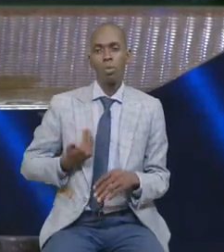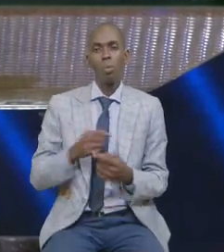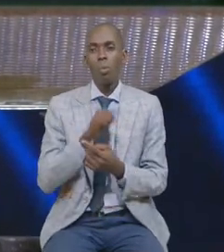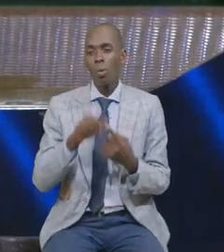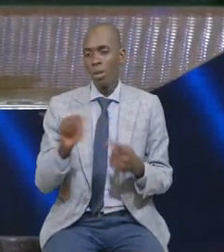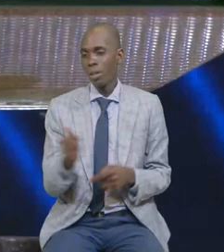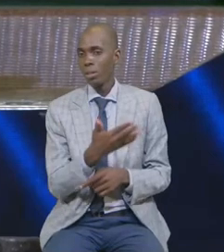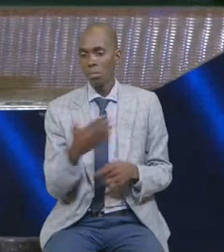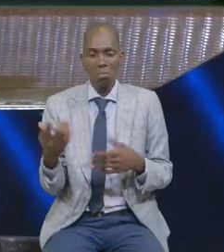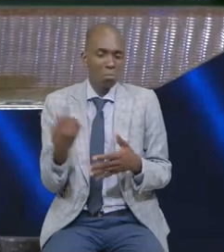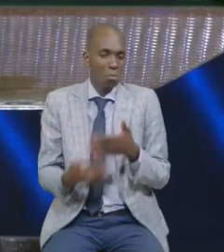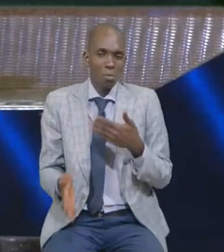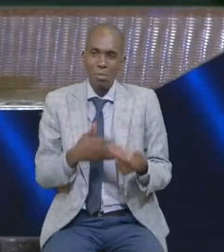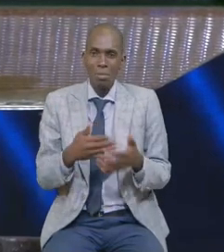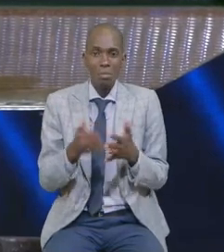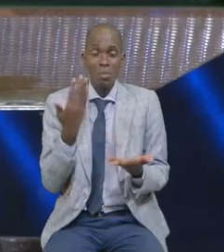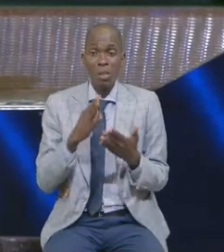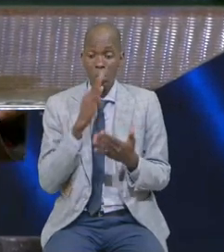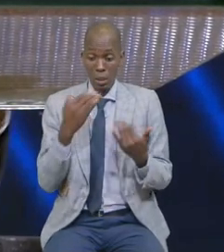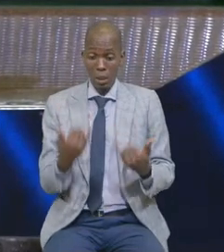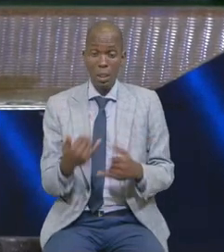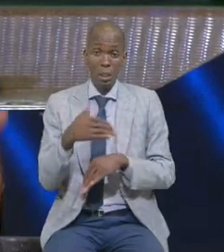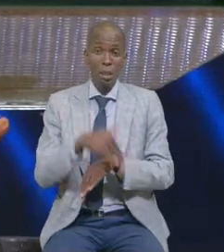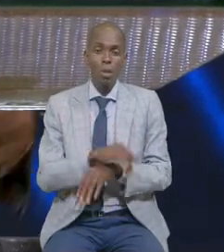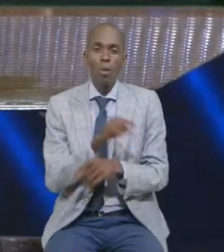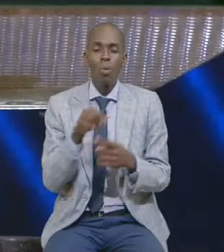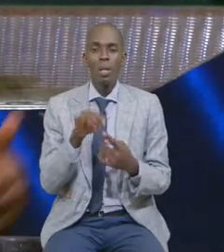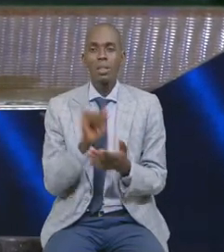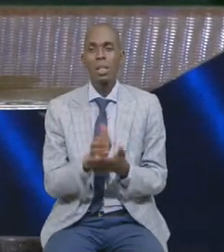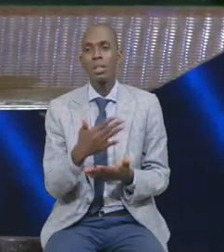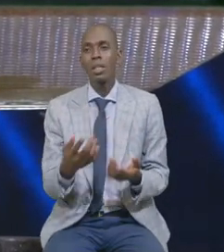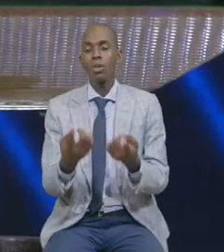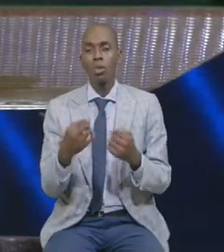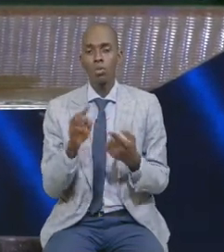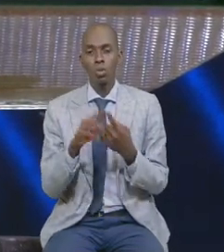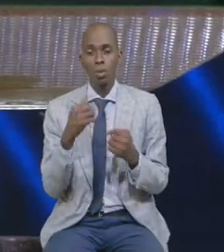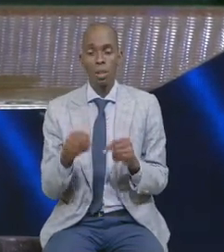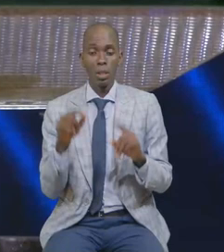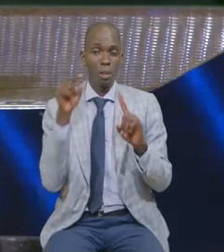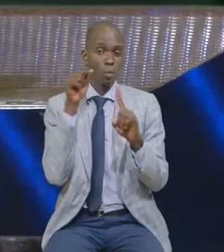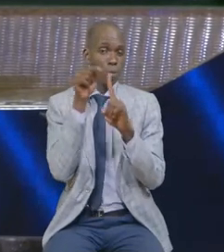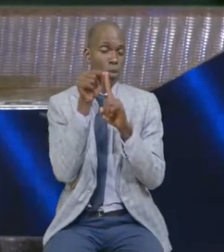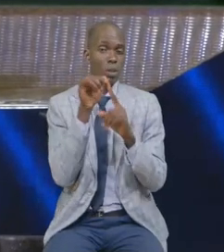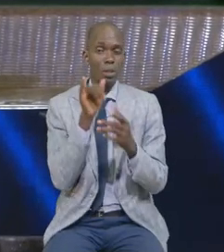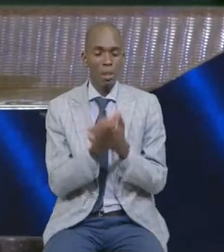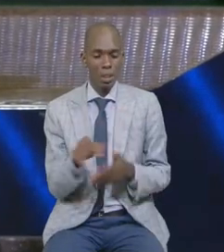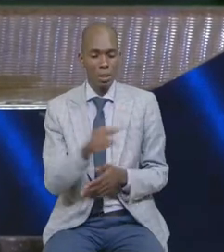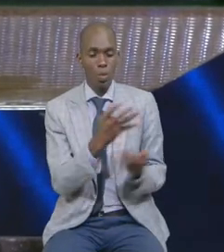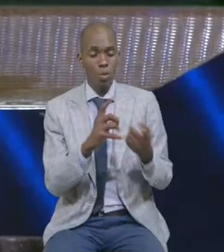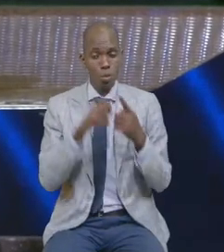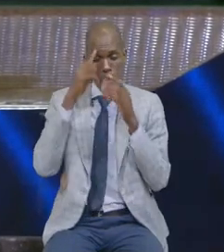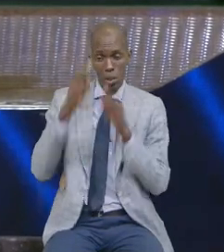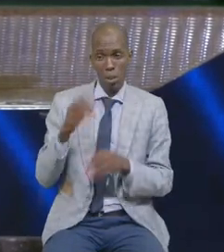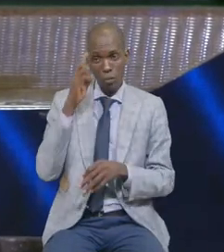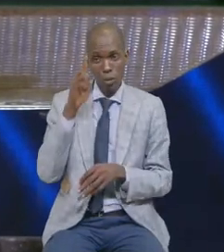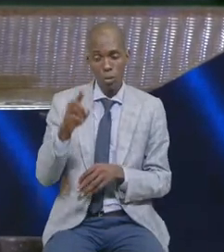anything, whatever it is on earth, when it comes to the point they want to decide for you that you'll go with them